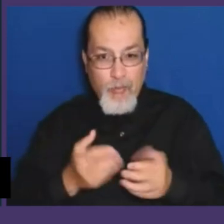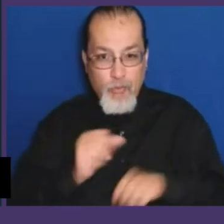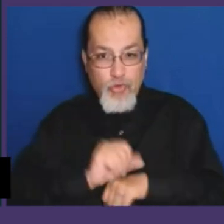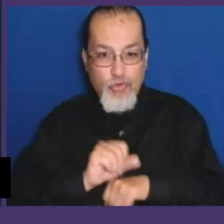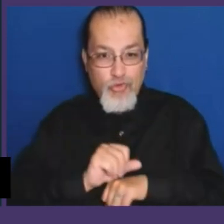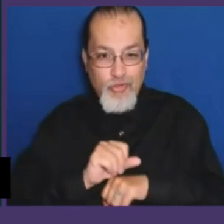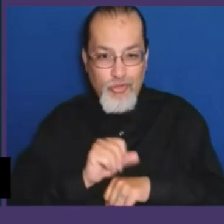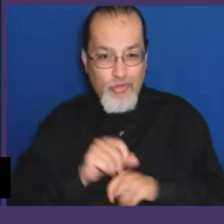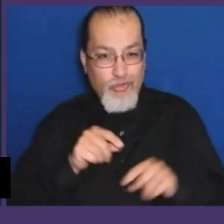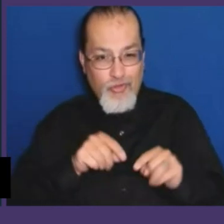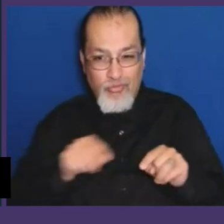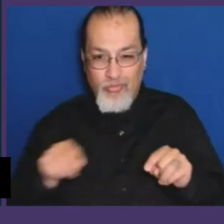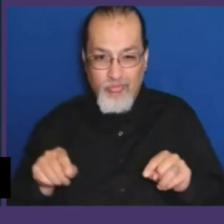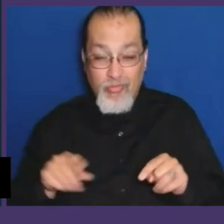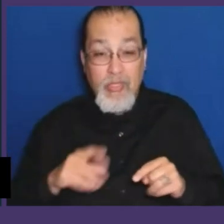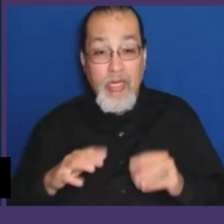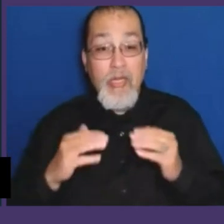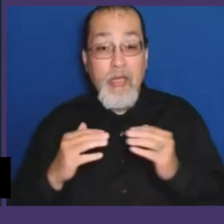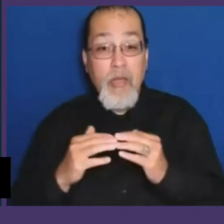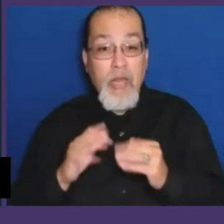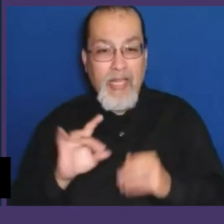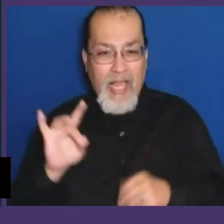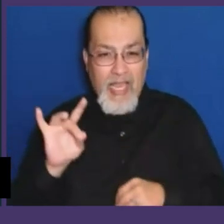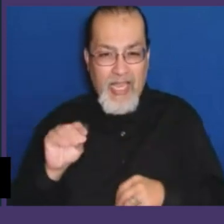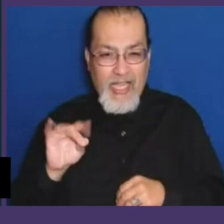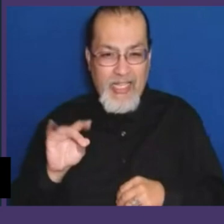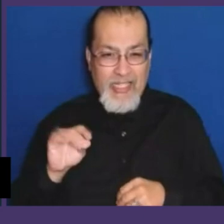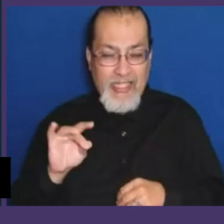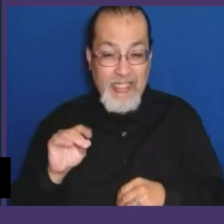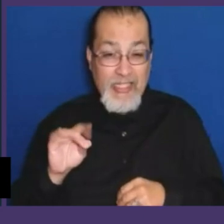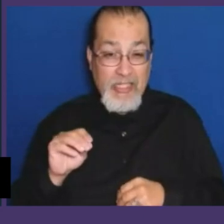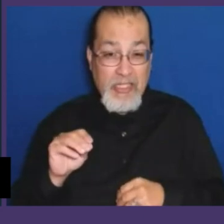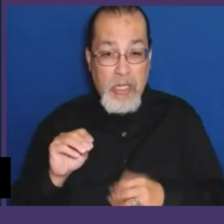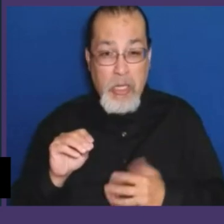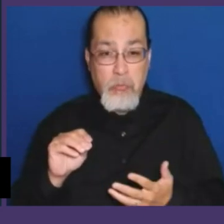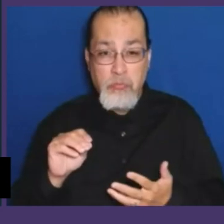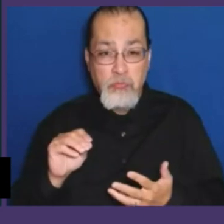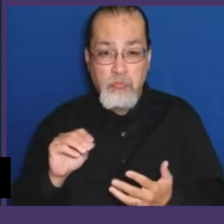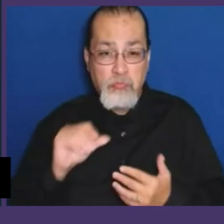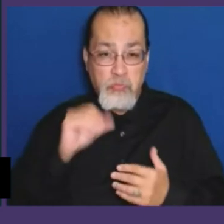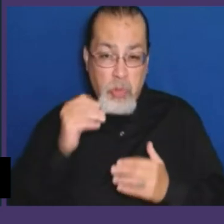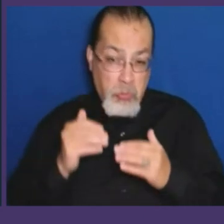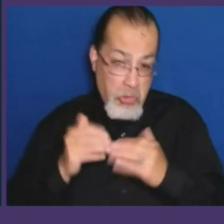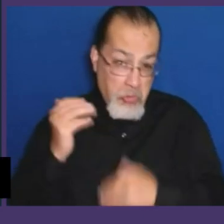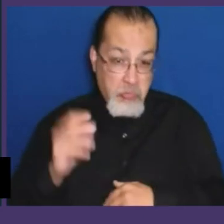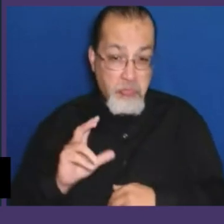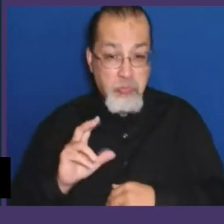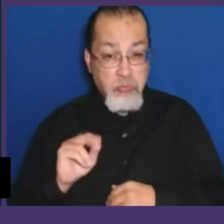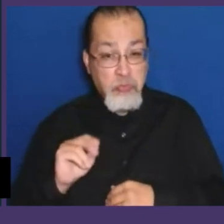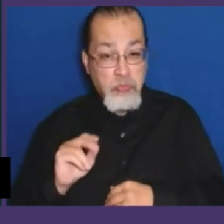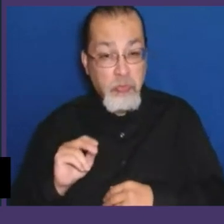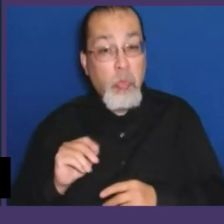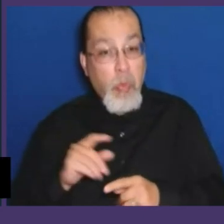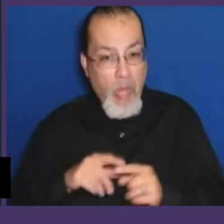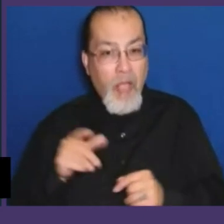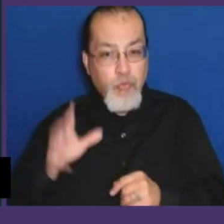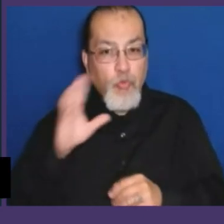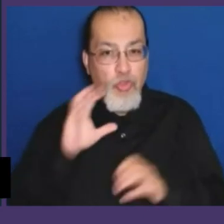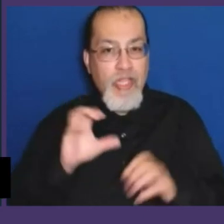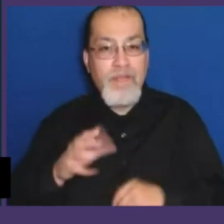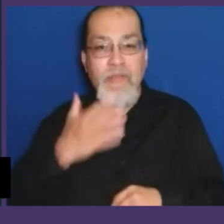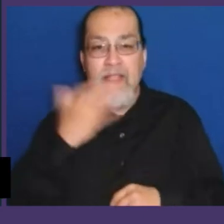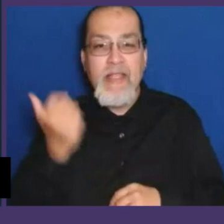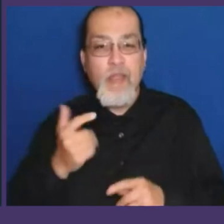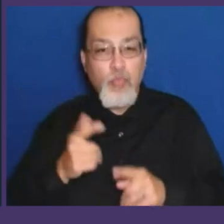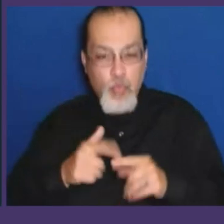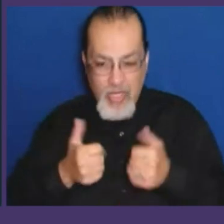80 is still not like too much. And so this transformer is going to do its best to imitate, but of course, the process here looks very,